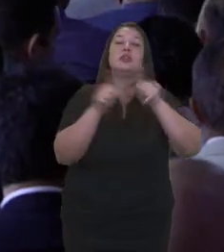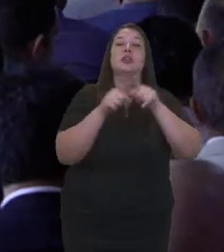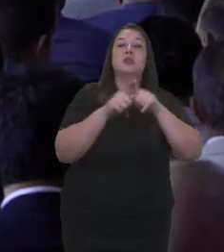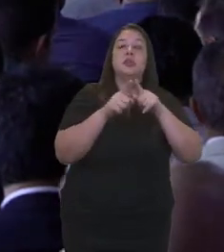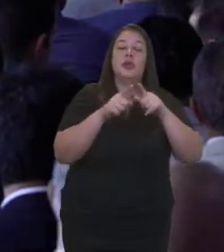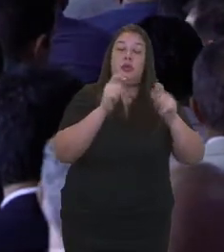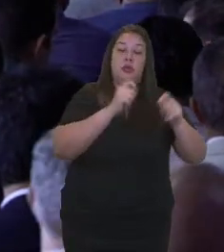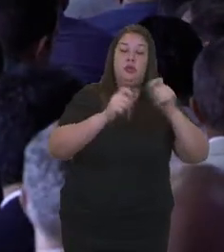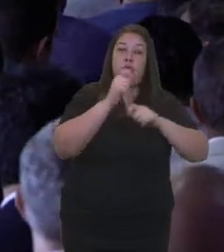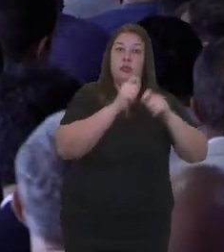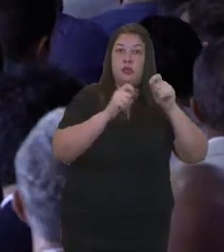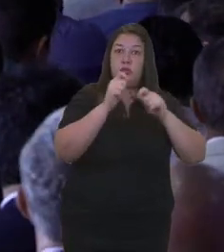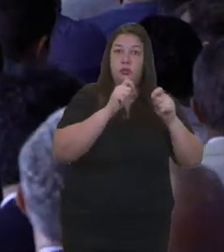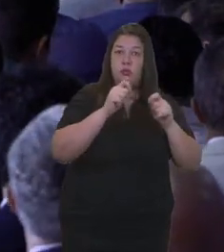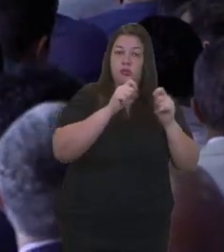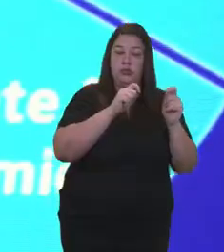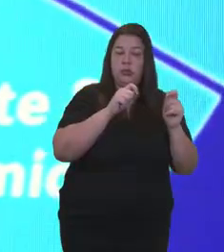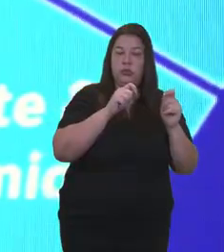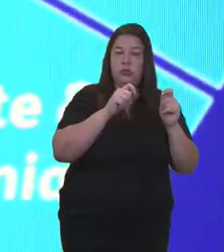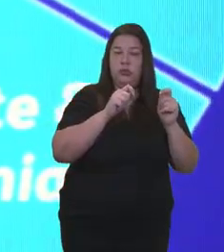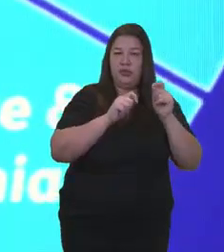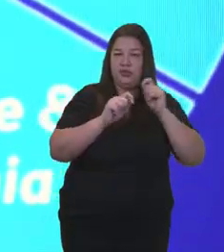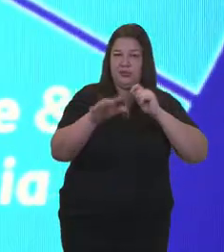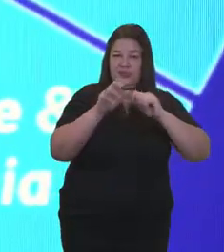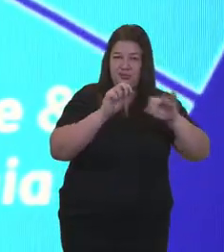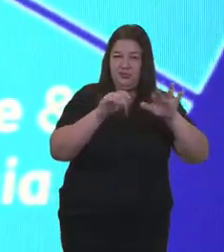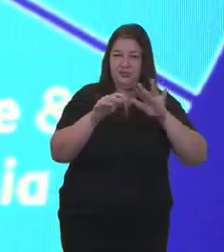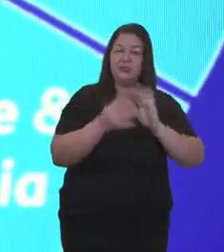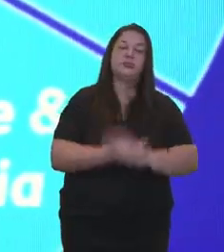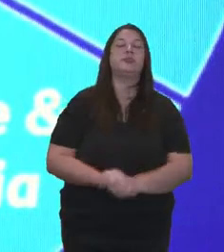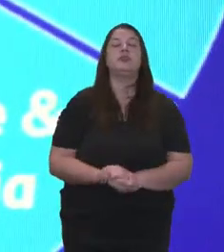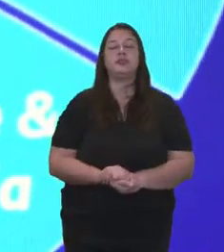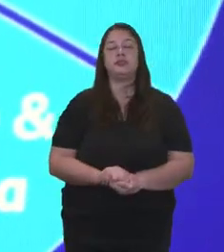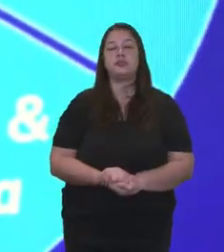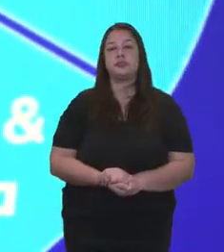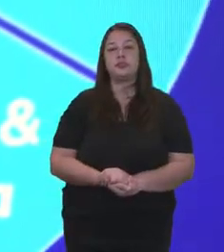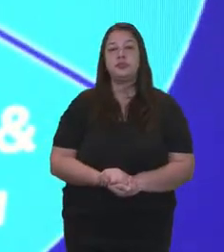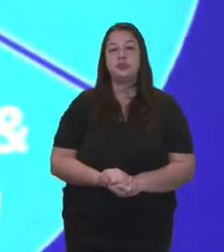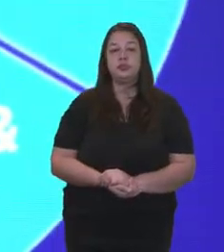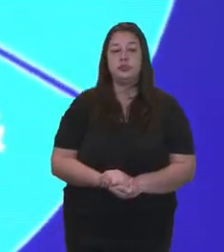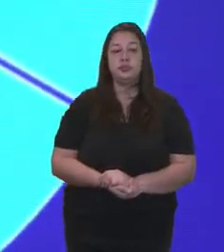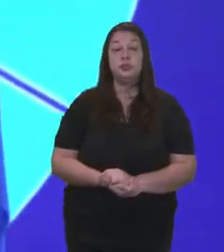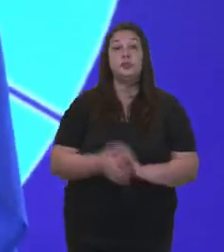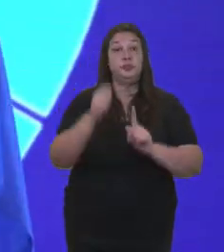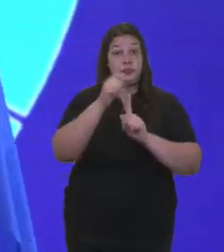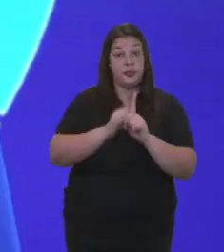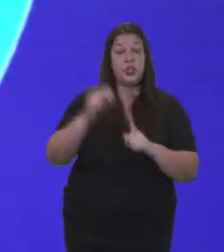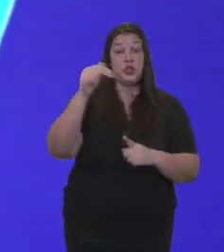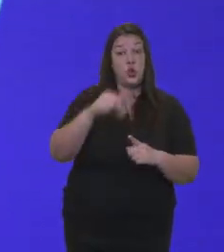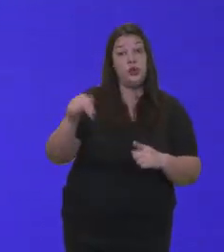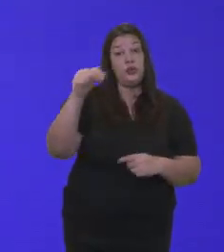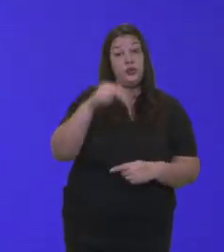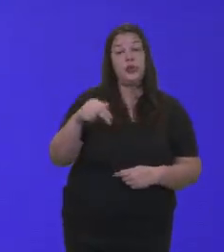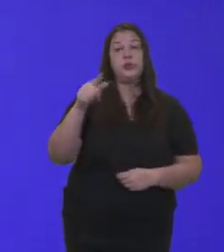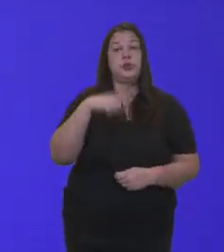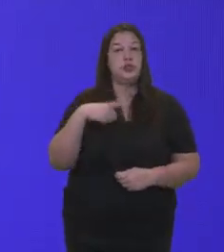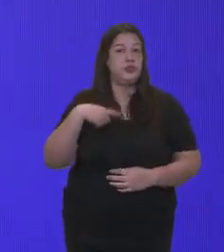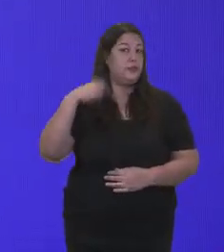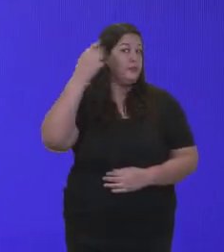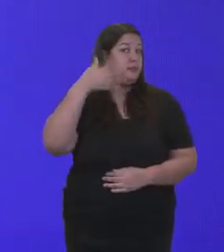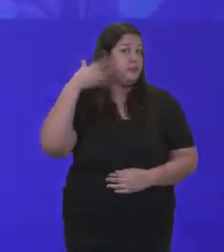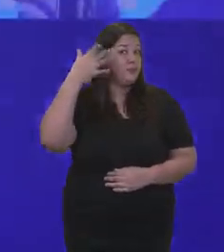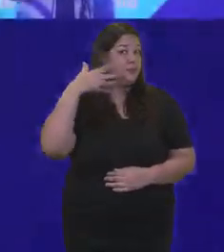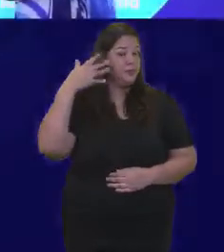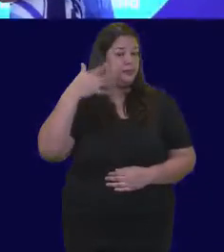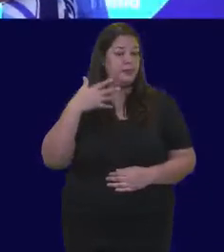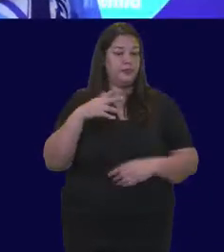then going through circular economy and human aspects involved in this context. November will have a panel of